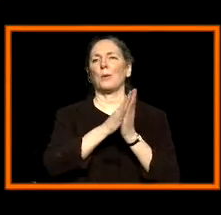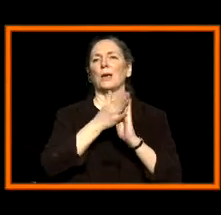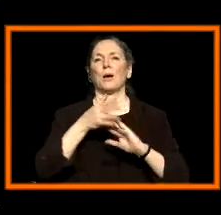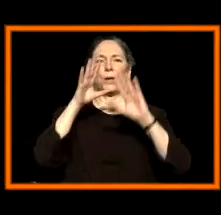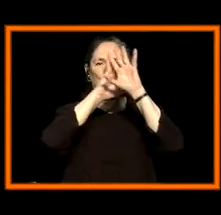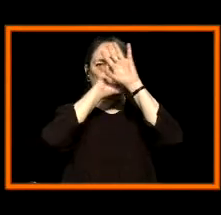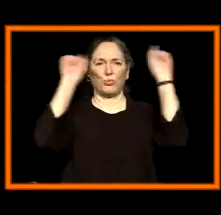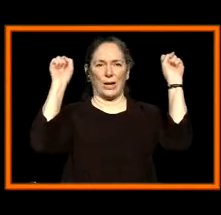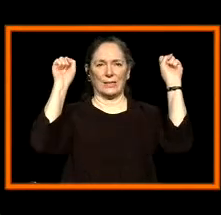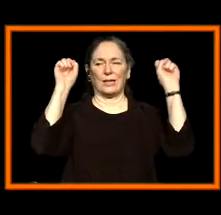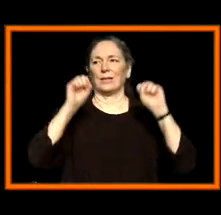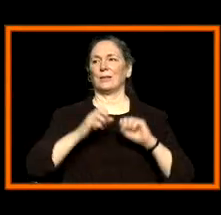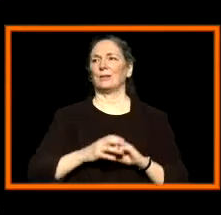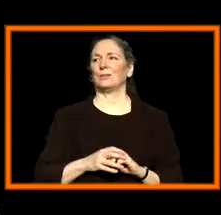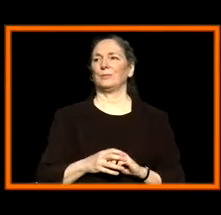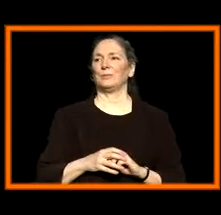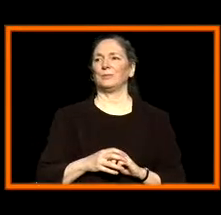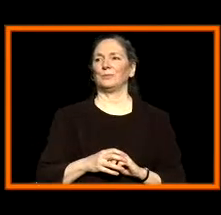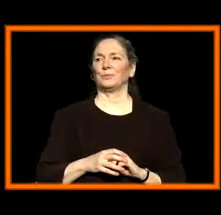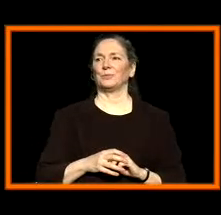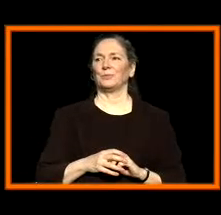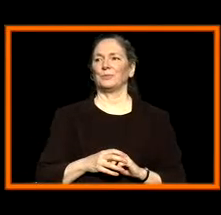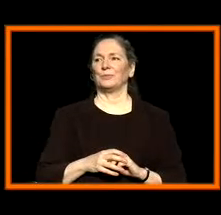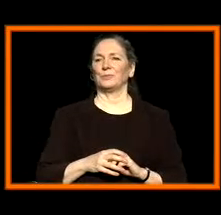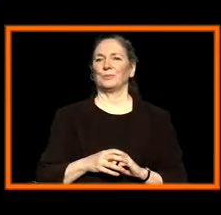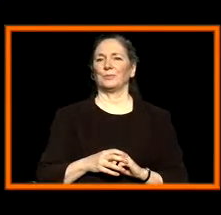the president.